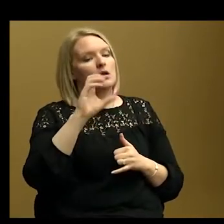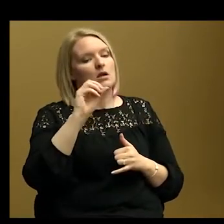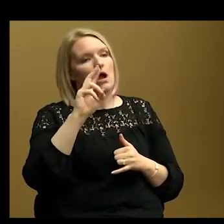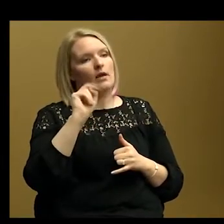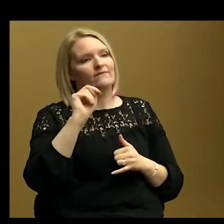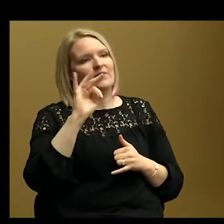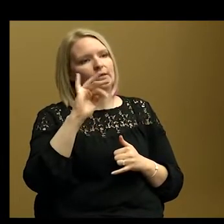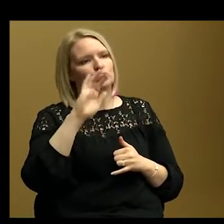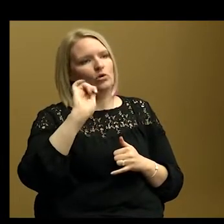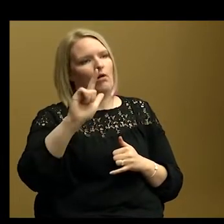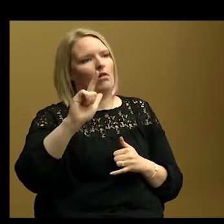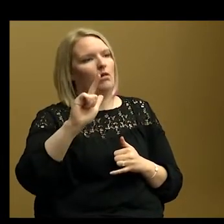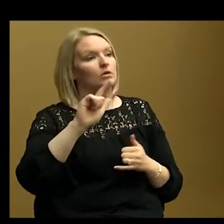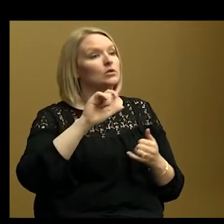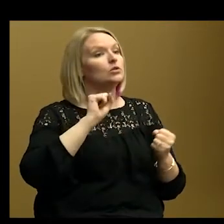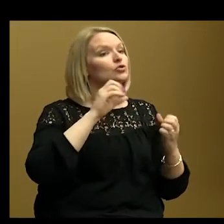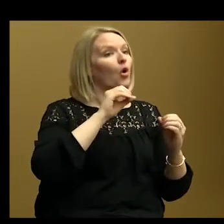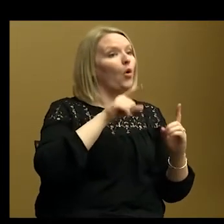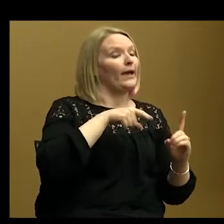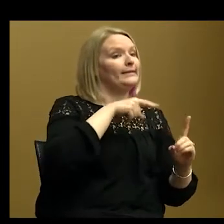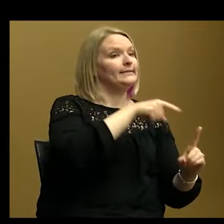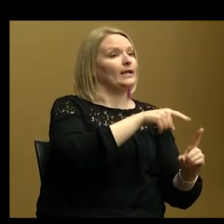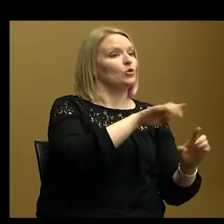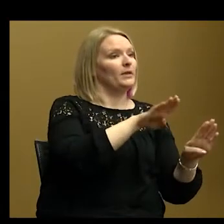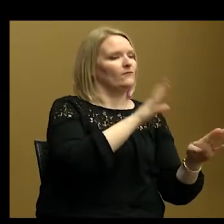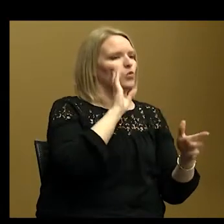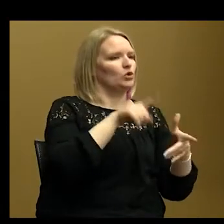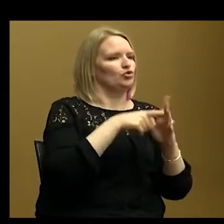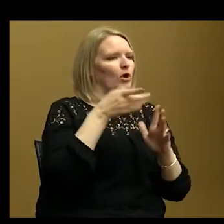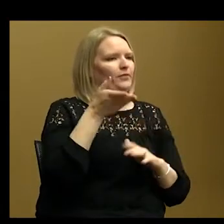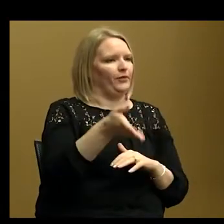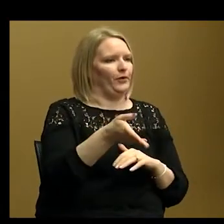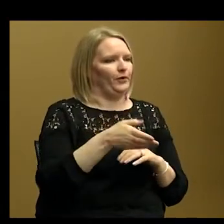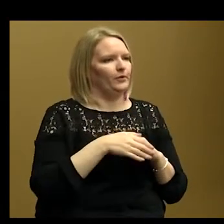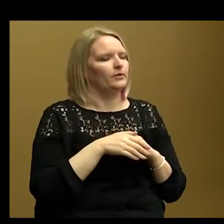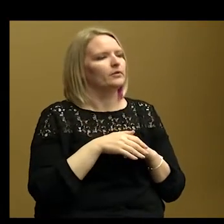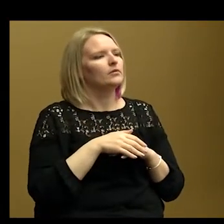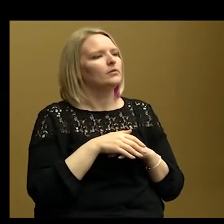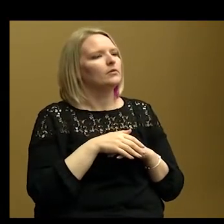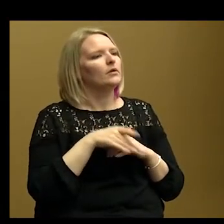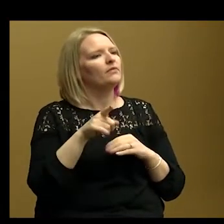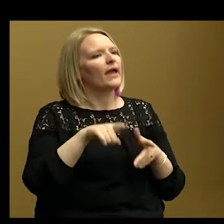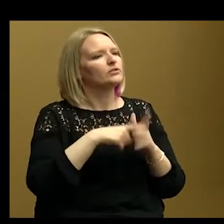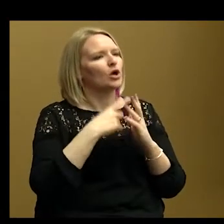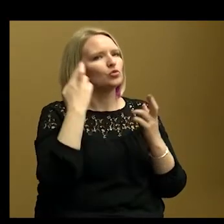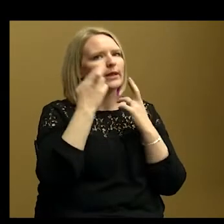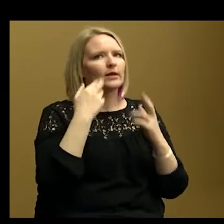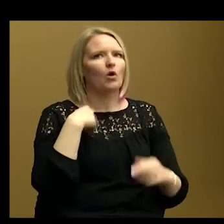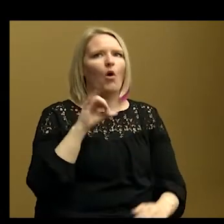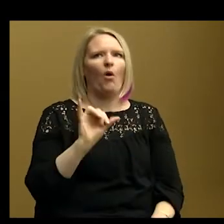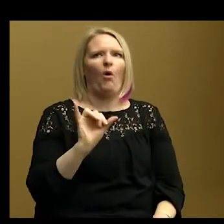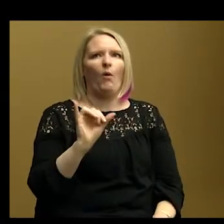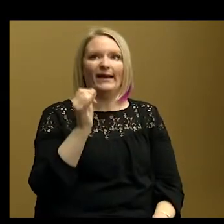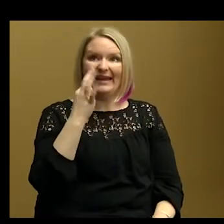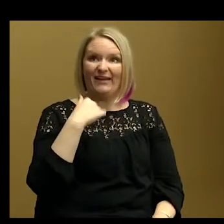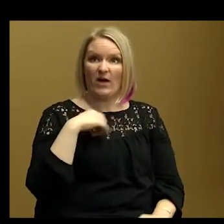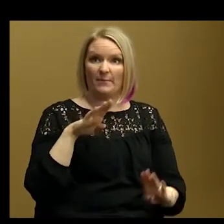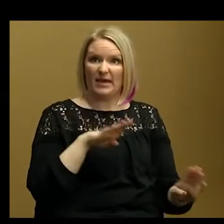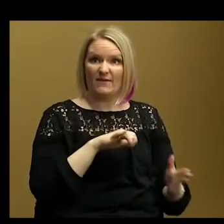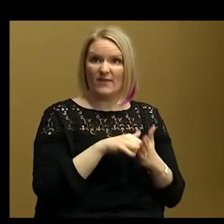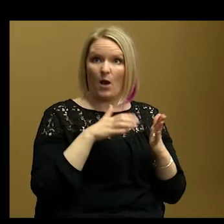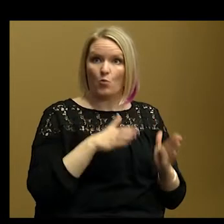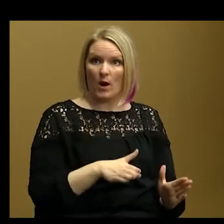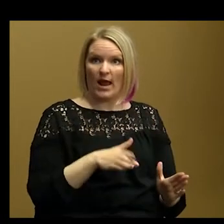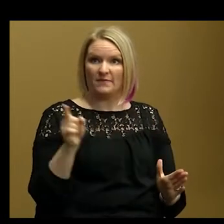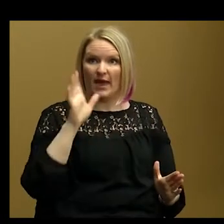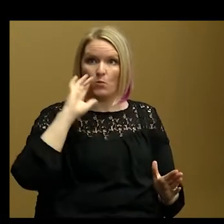like intentional behavior begins. This is when they start realizing if somebody's going